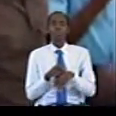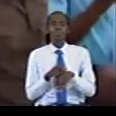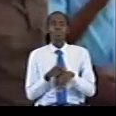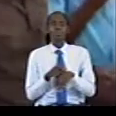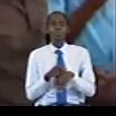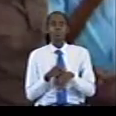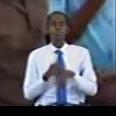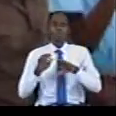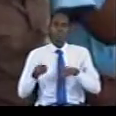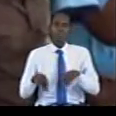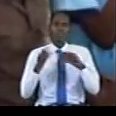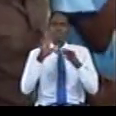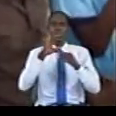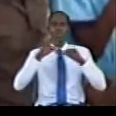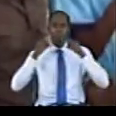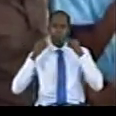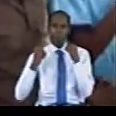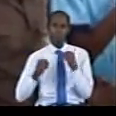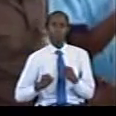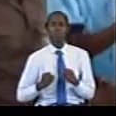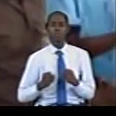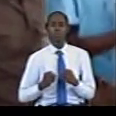Commit your strength.